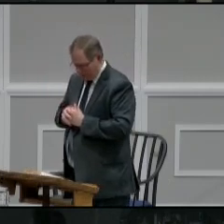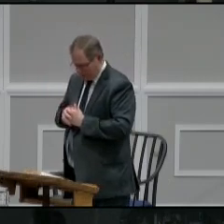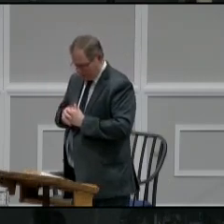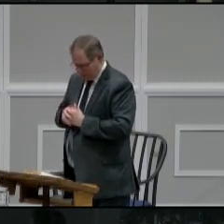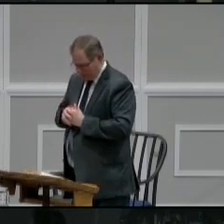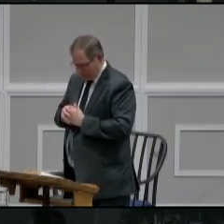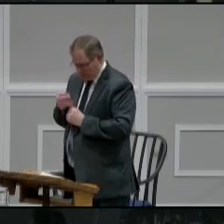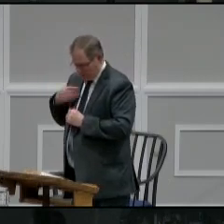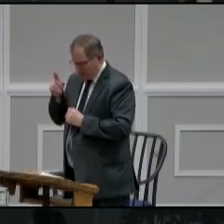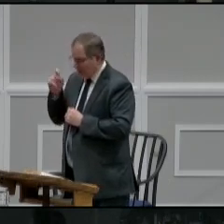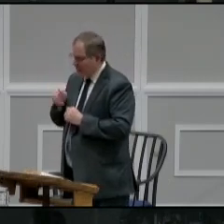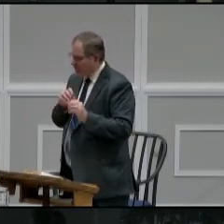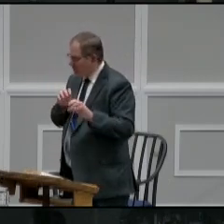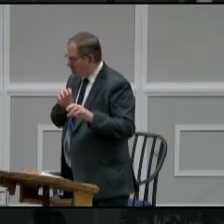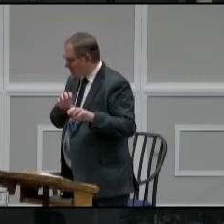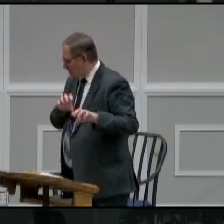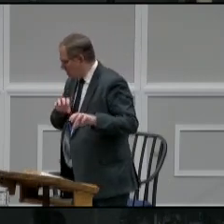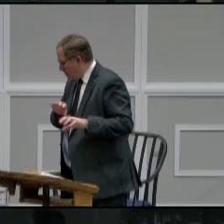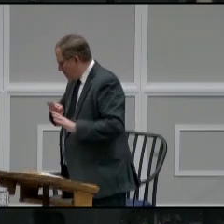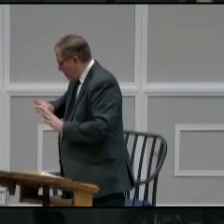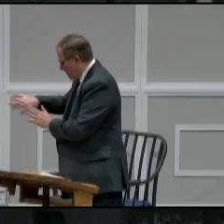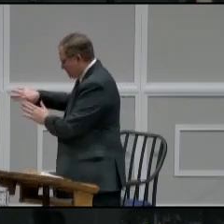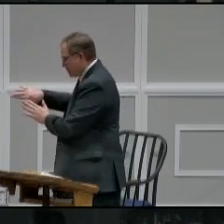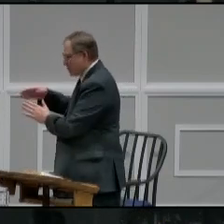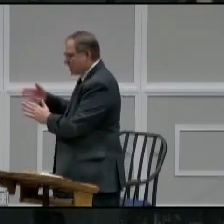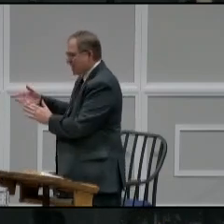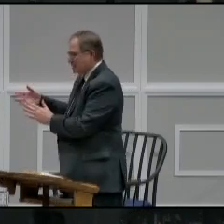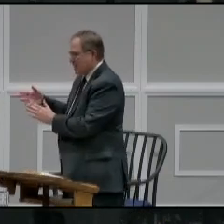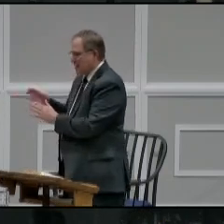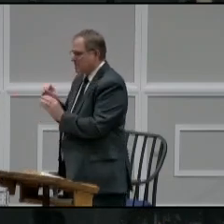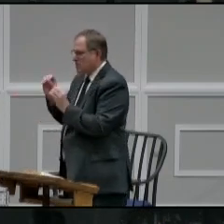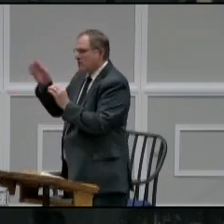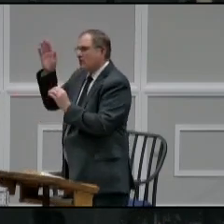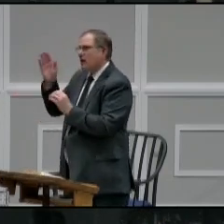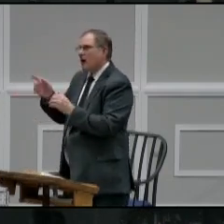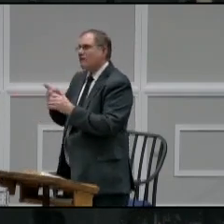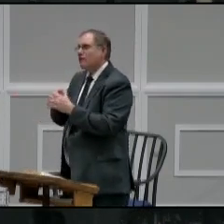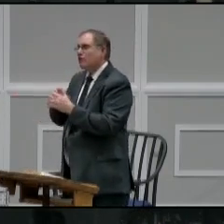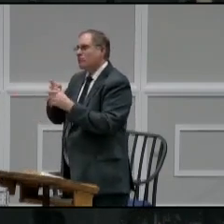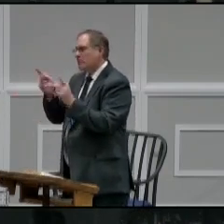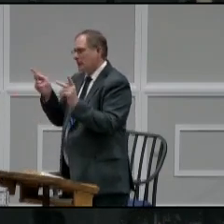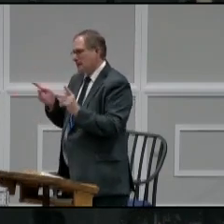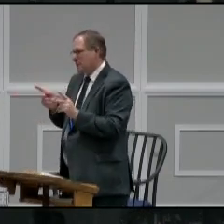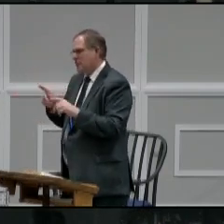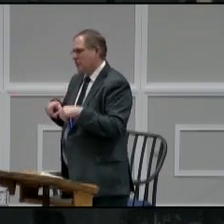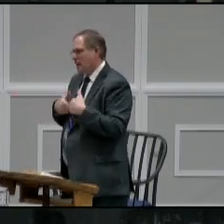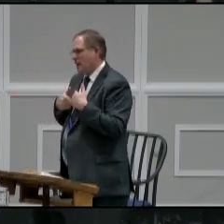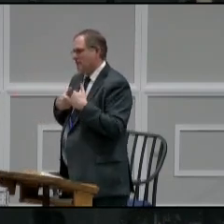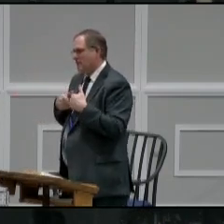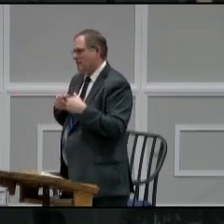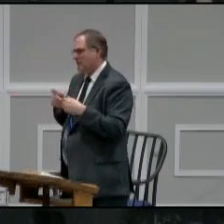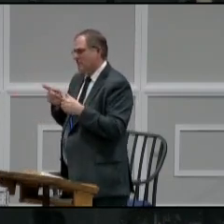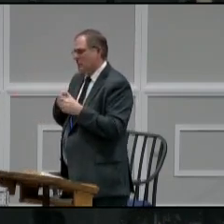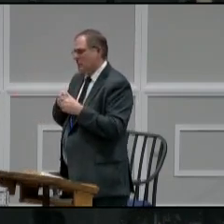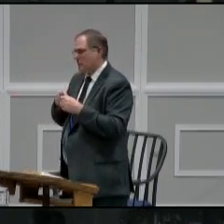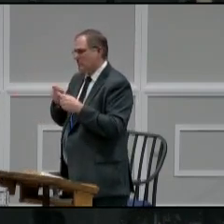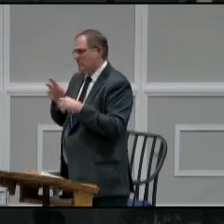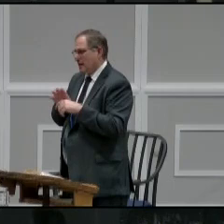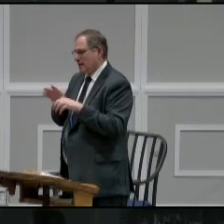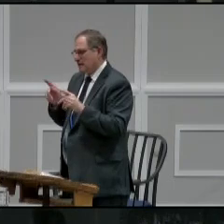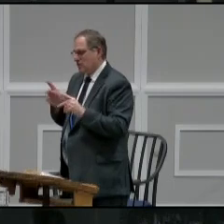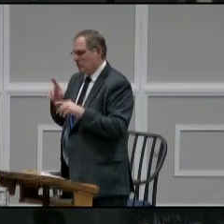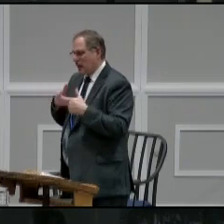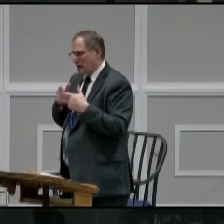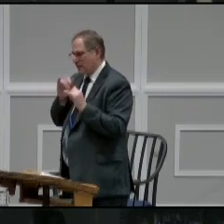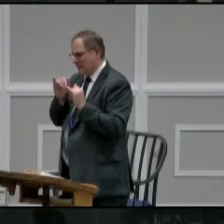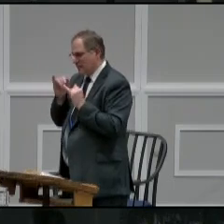Doing some radical things to get God back where he belongs as first place in our lives.